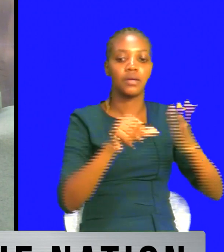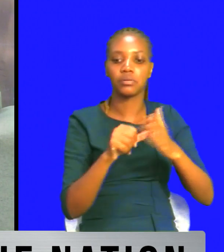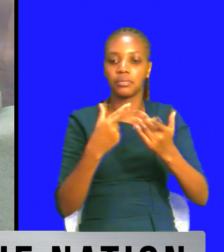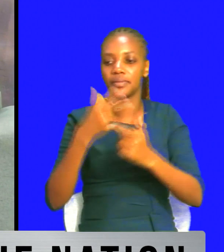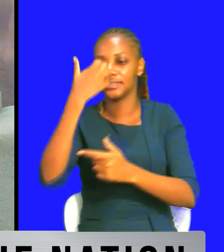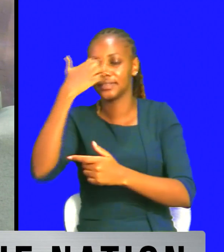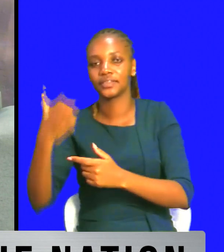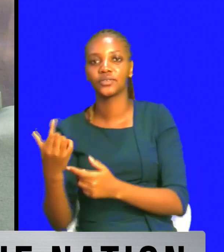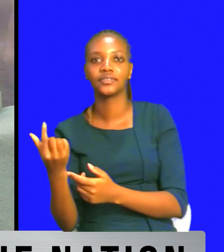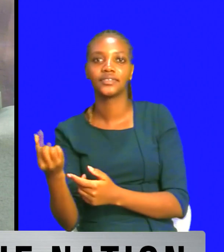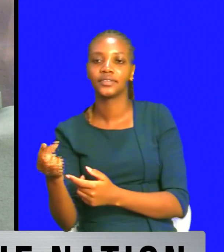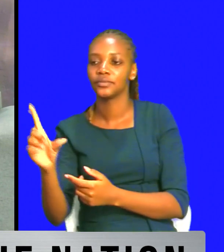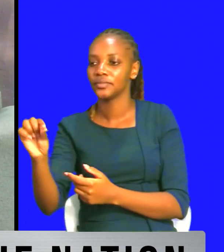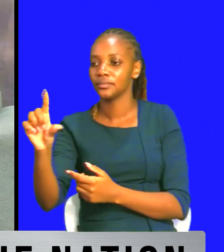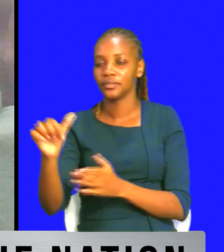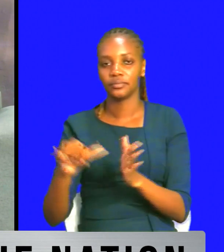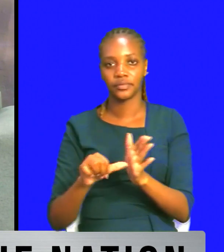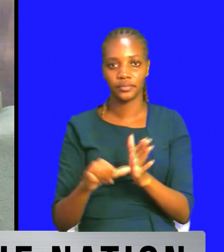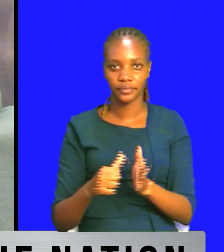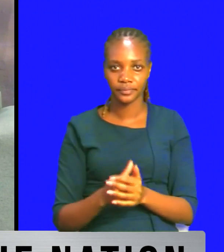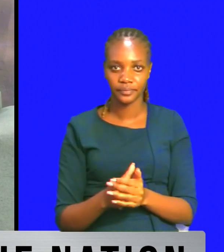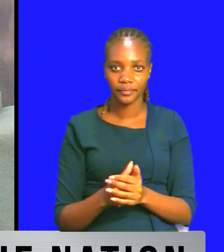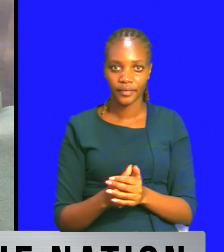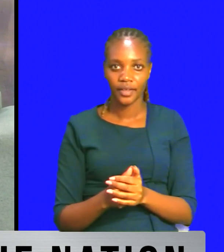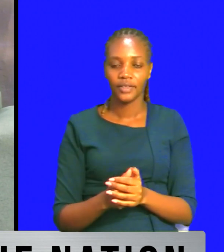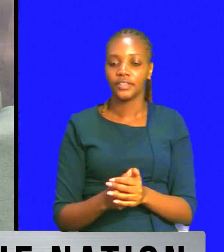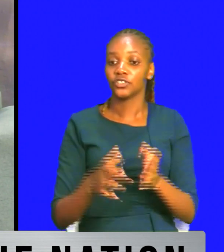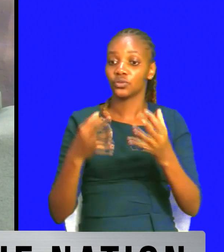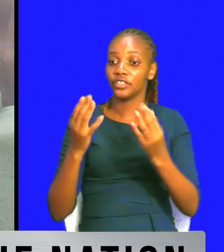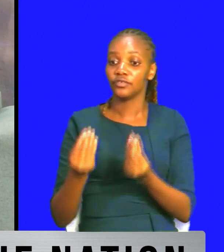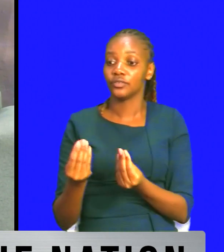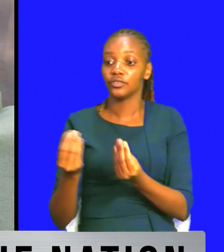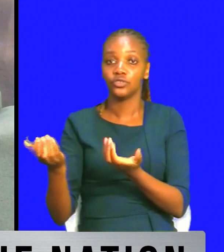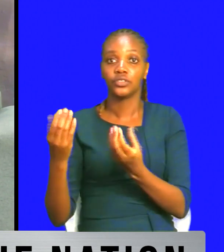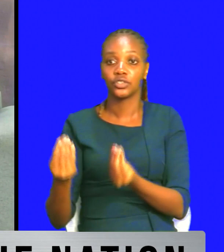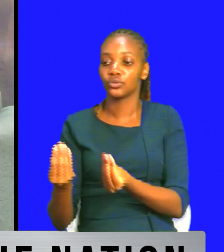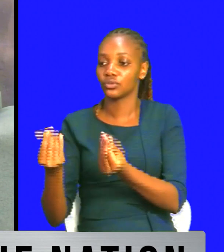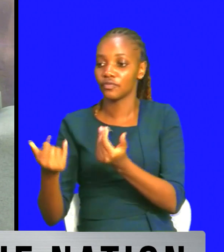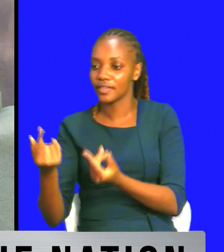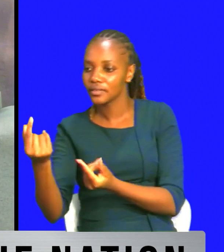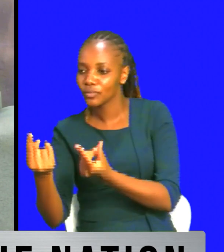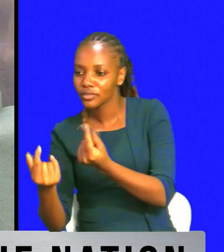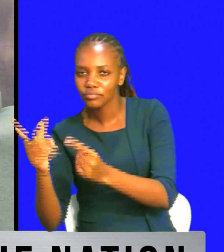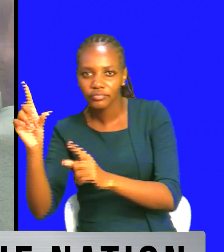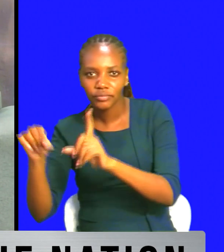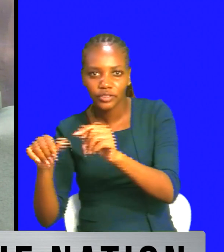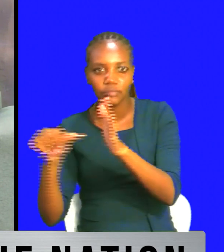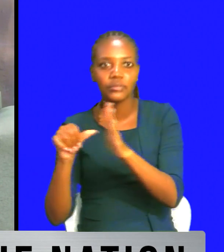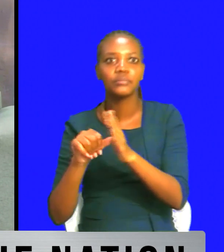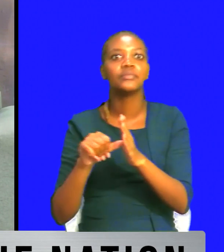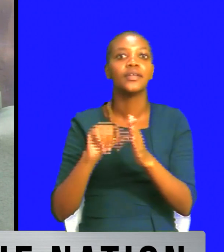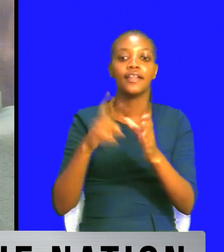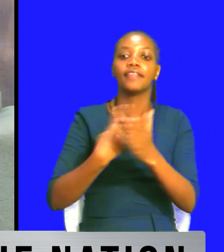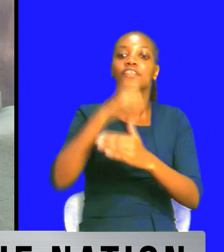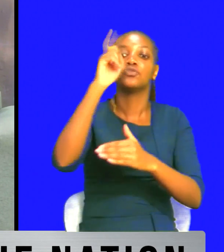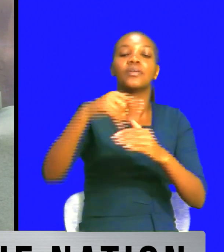Jonah, that's probably the problem, because for you to feed the macro, you have to deal with the micro. It's the micro that gives you the macro,